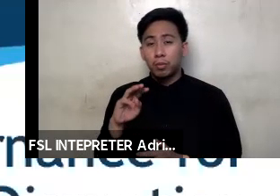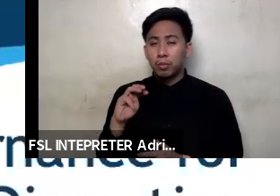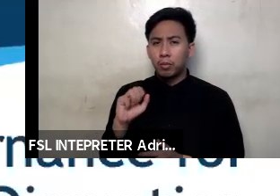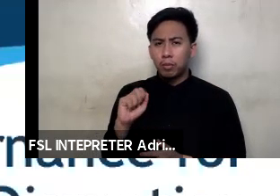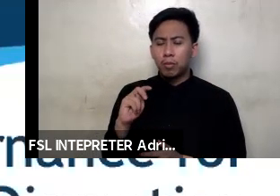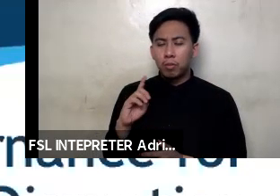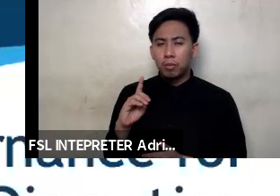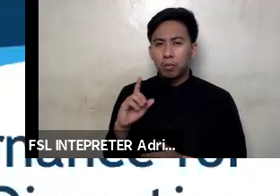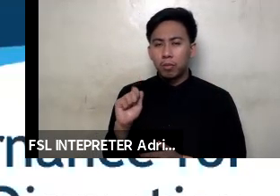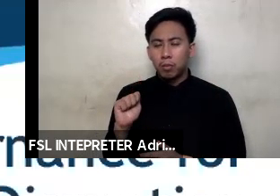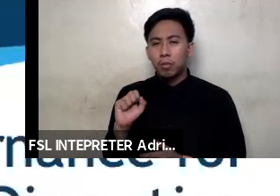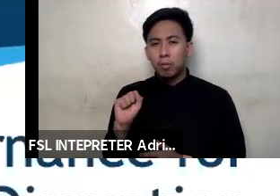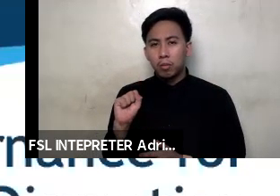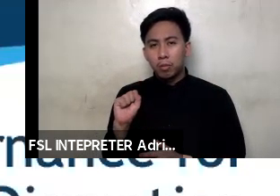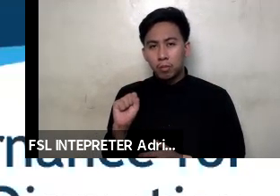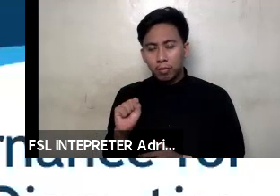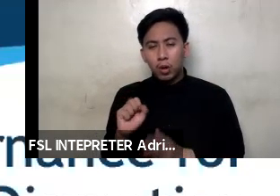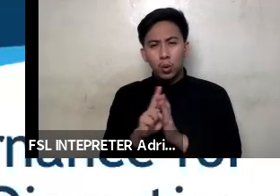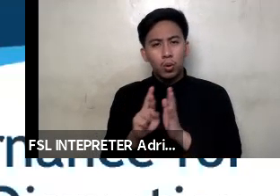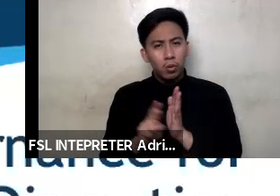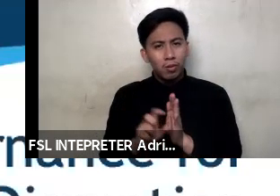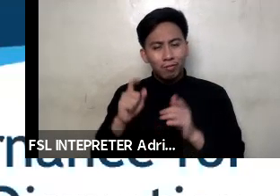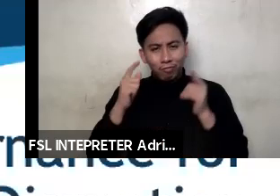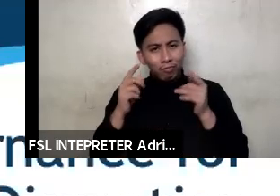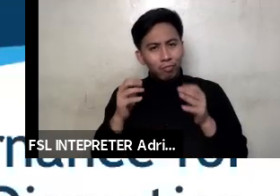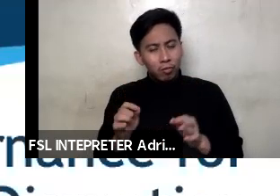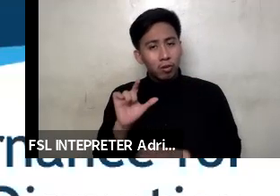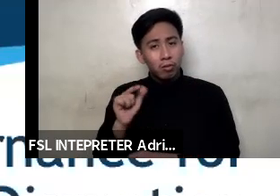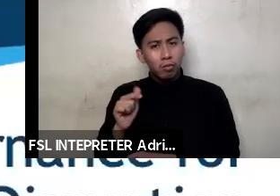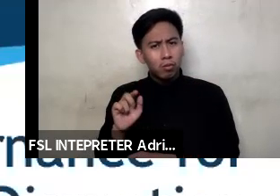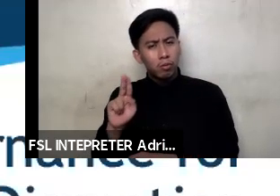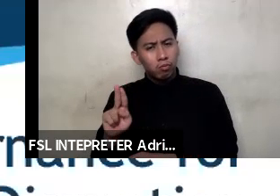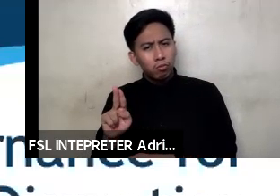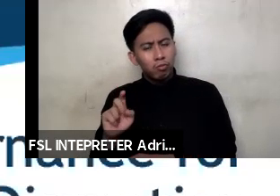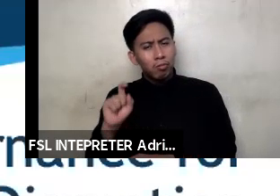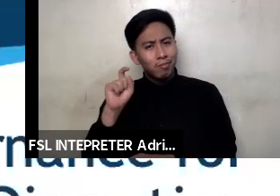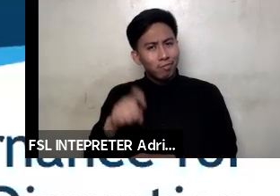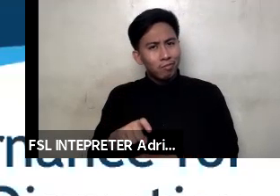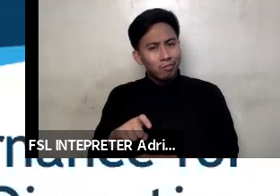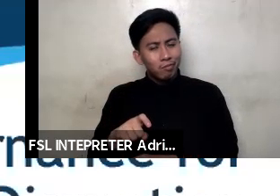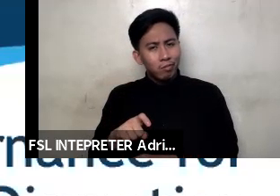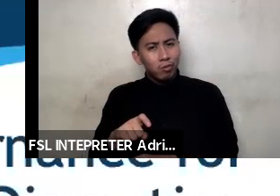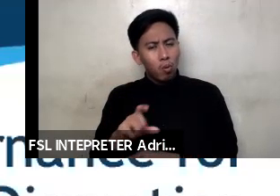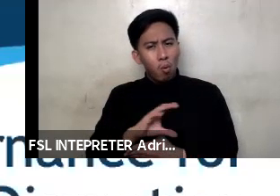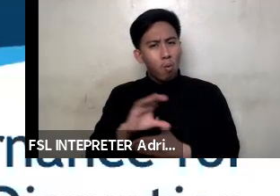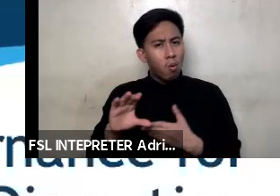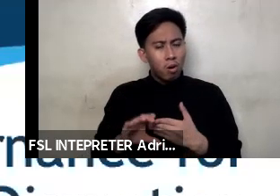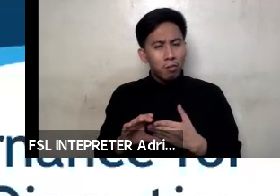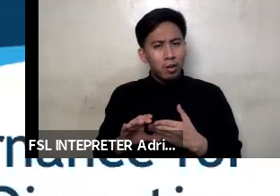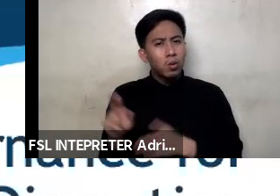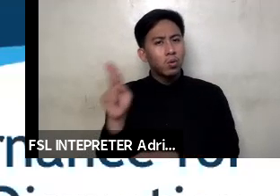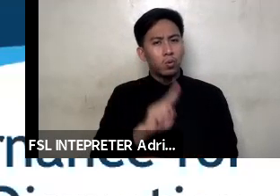make sure that the decision-making structures at the local governments are fully functional and that